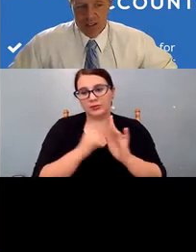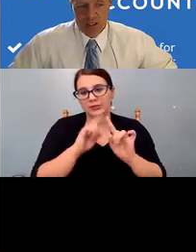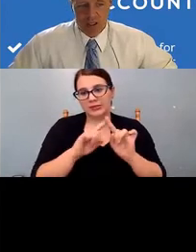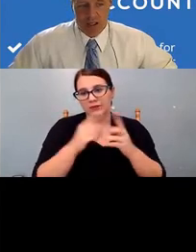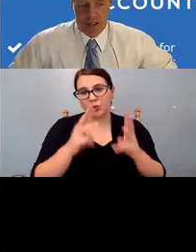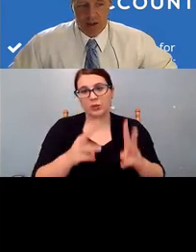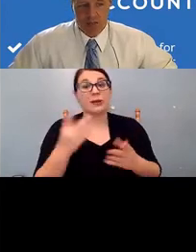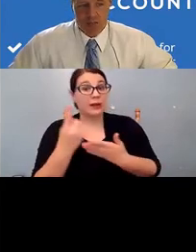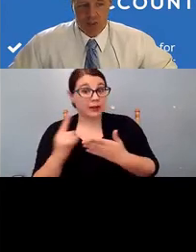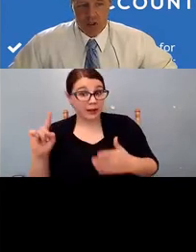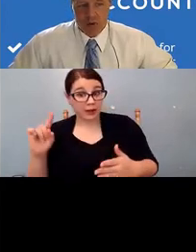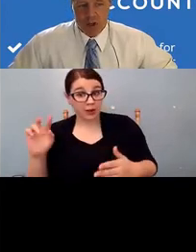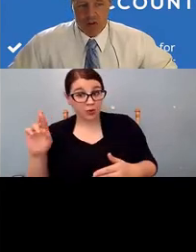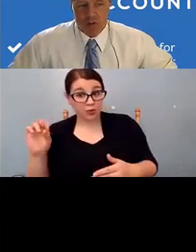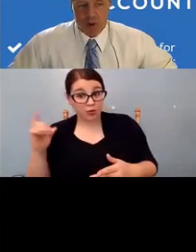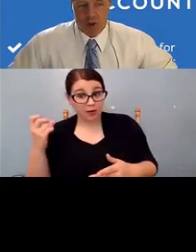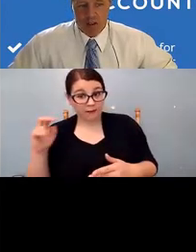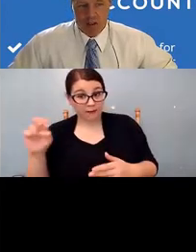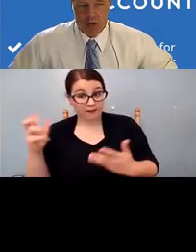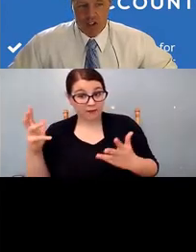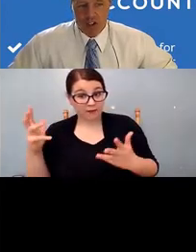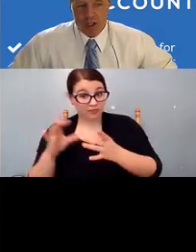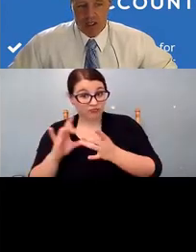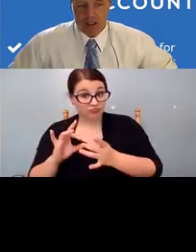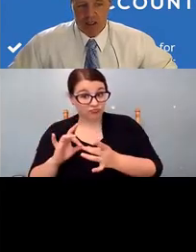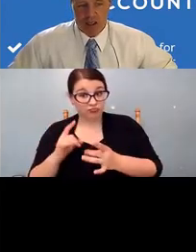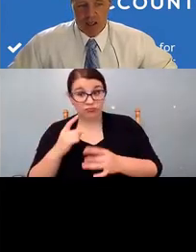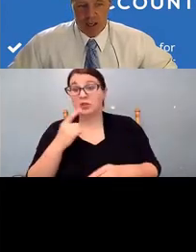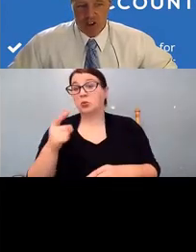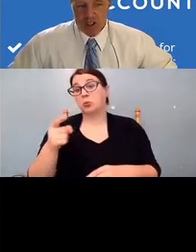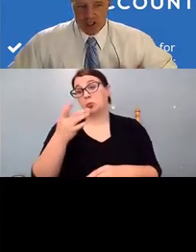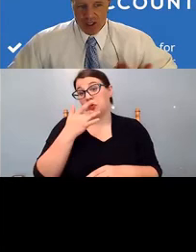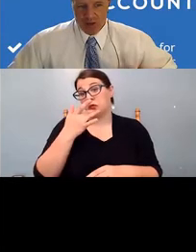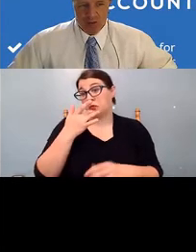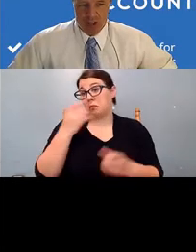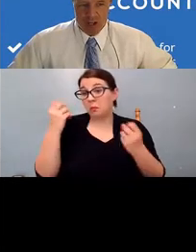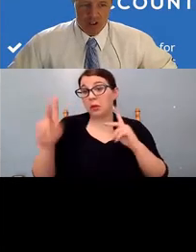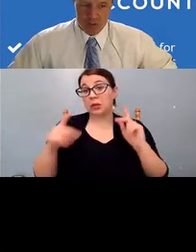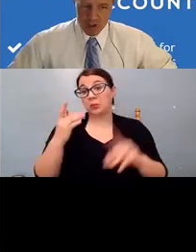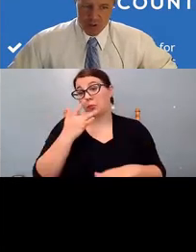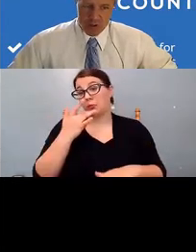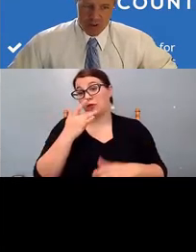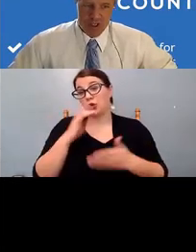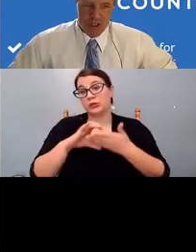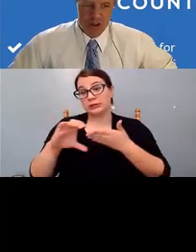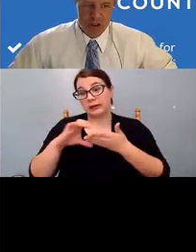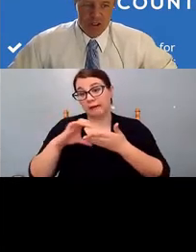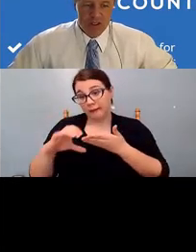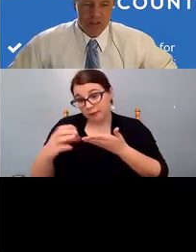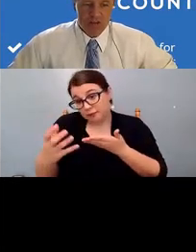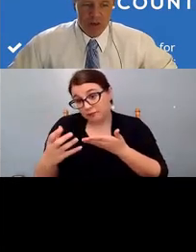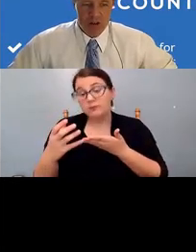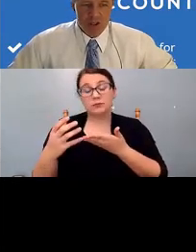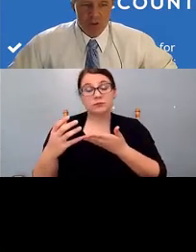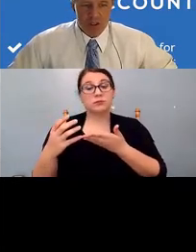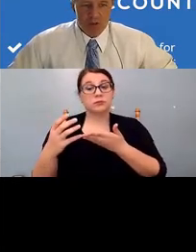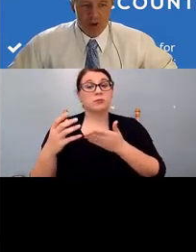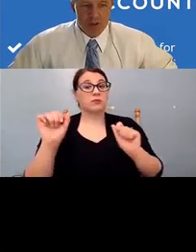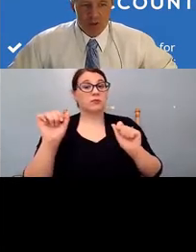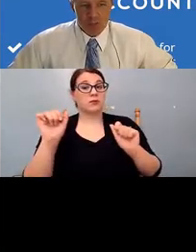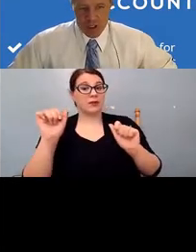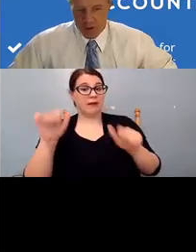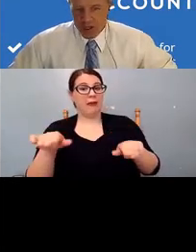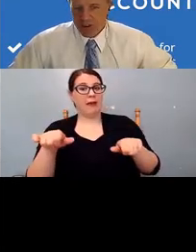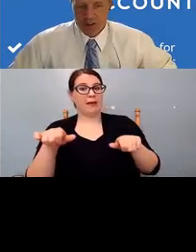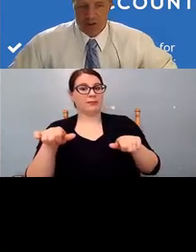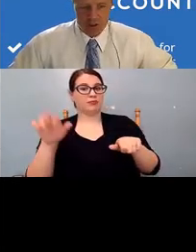Roxanne, one of the preferable ways is by check, and she can even provide you some resources there, some envelopes that have already